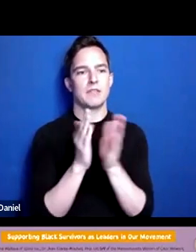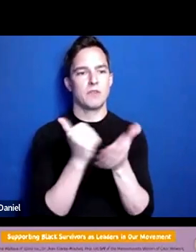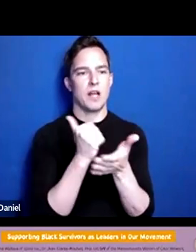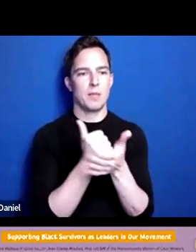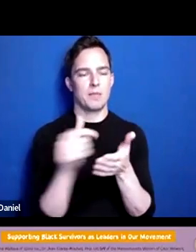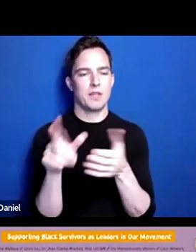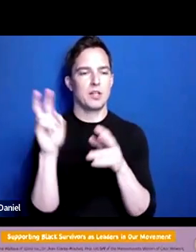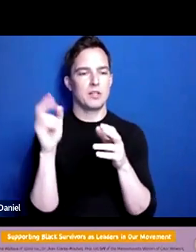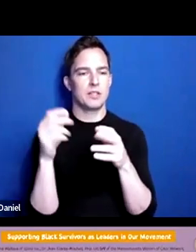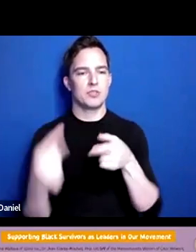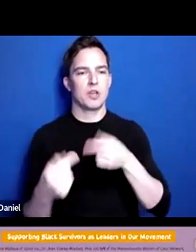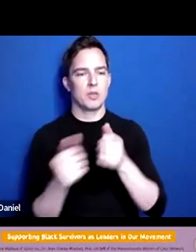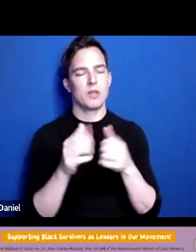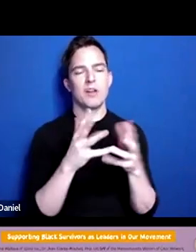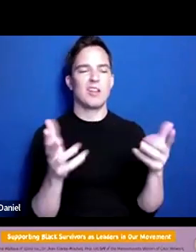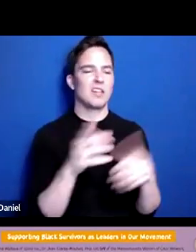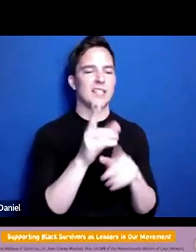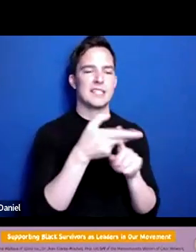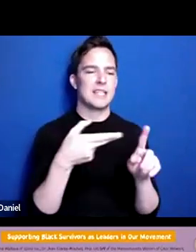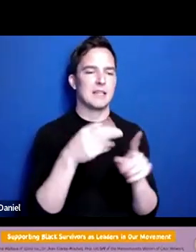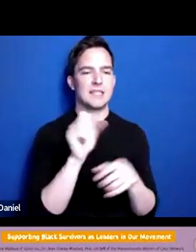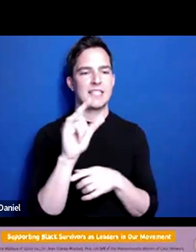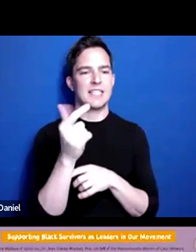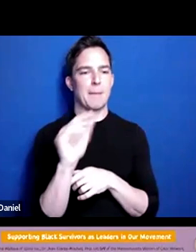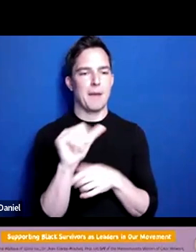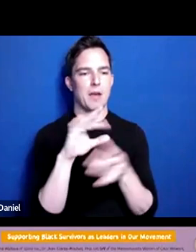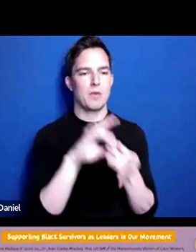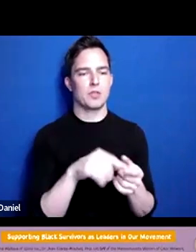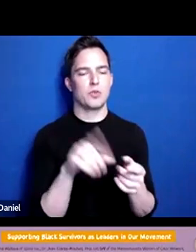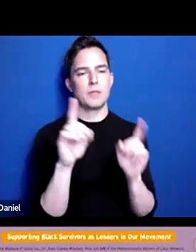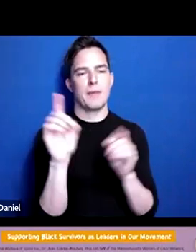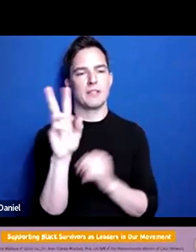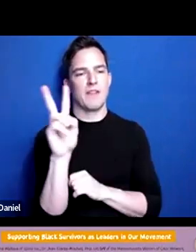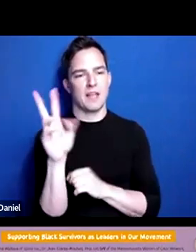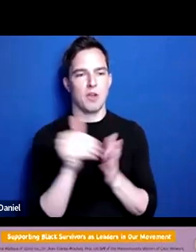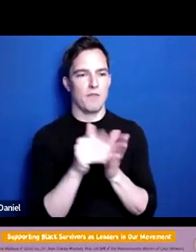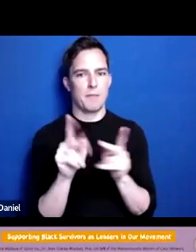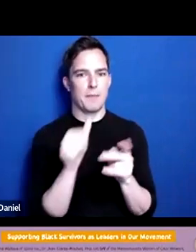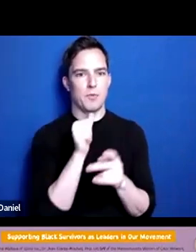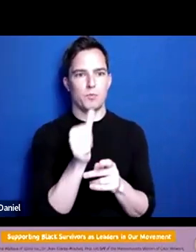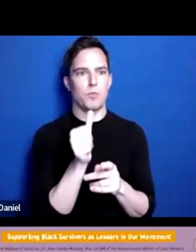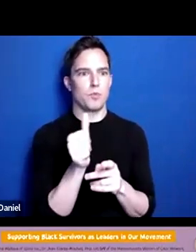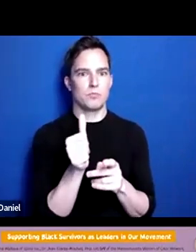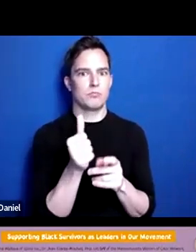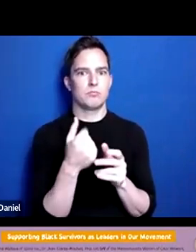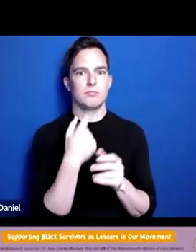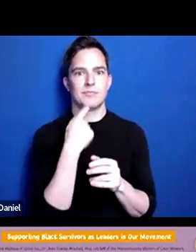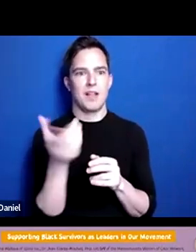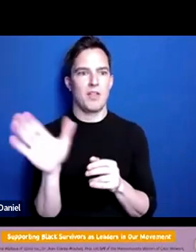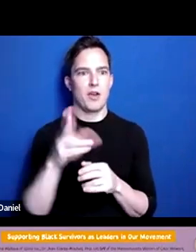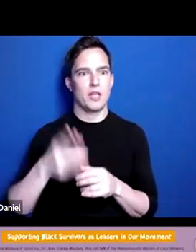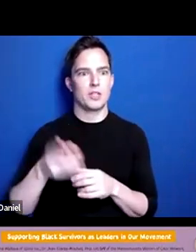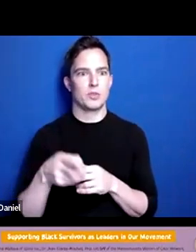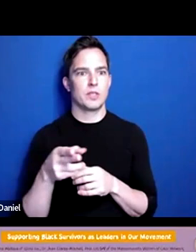There's a lot of stigma attached to domestic violence, and people often don't reveal their histories with it, because sometimes they don't